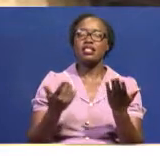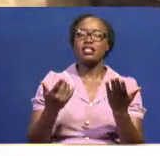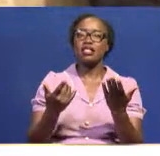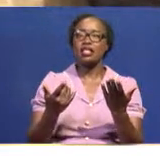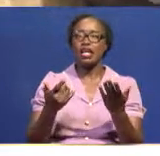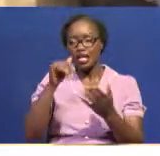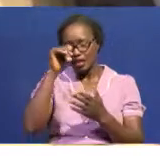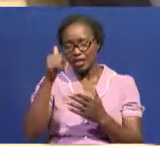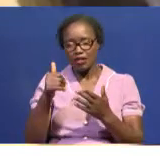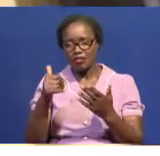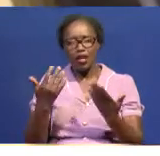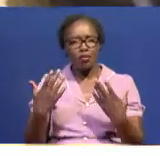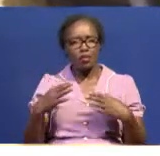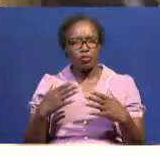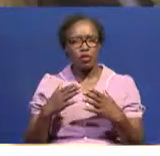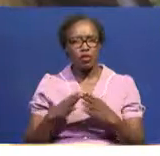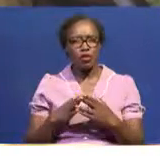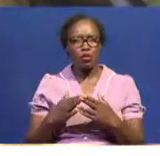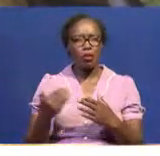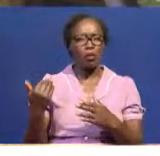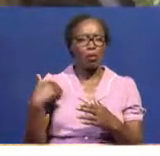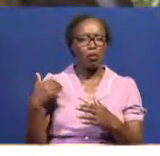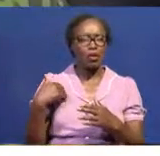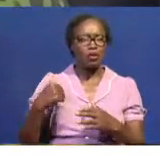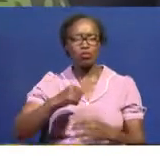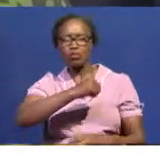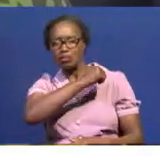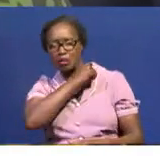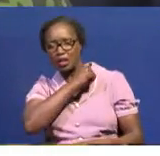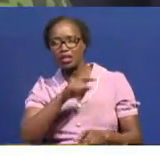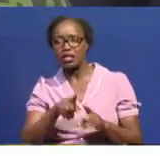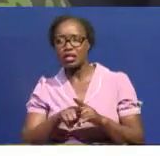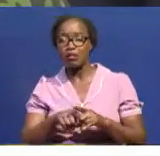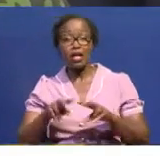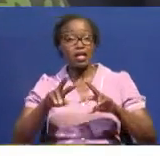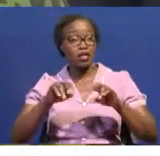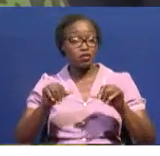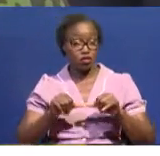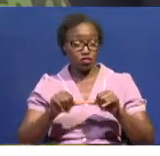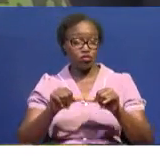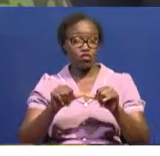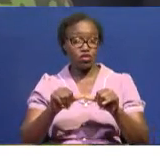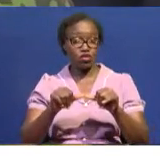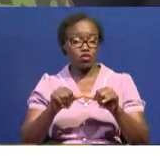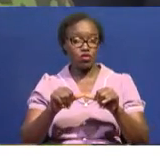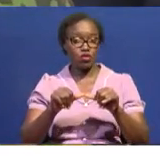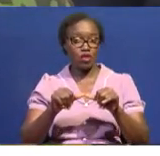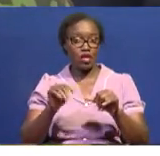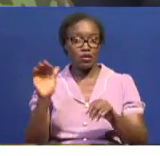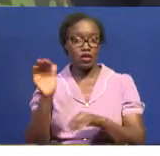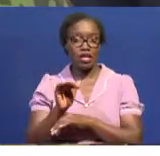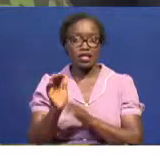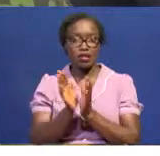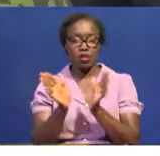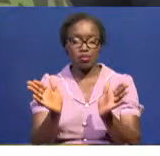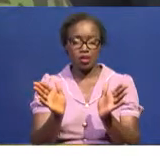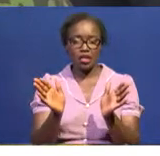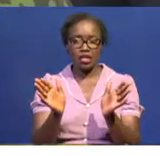have been giving residents sleepless nights through muggings. Uchunguzi umeanza na tunaomba members of